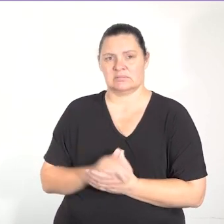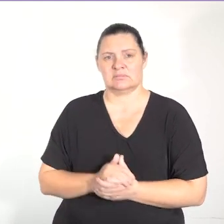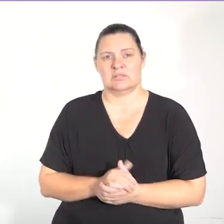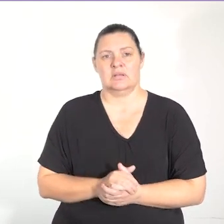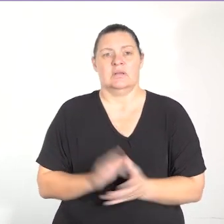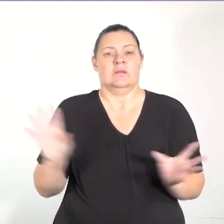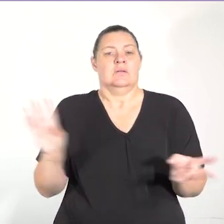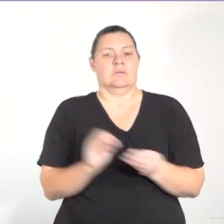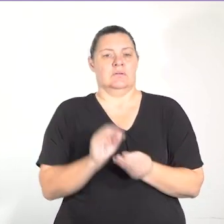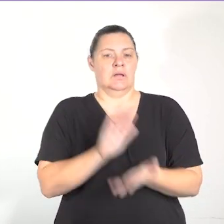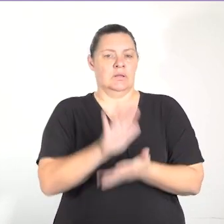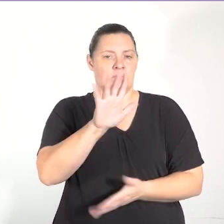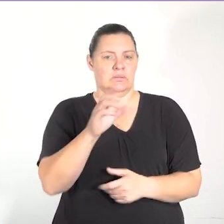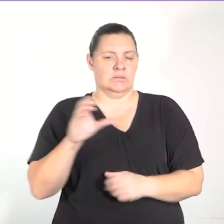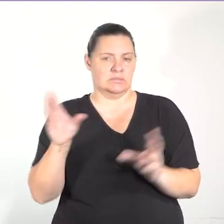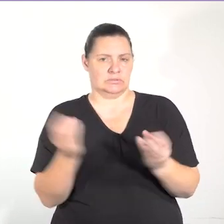is 15 of them.